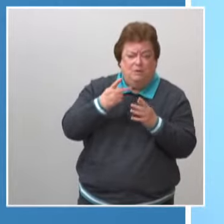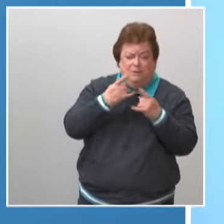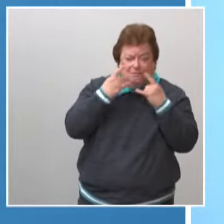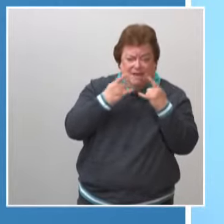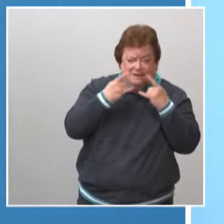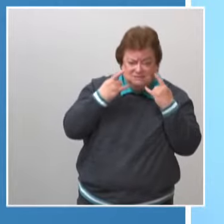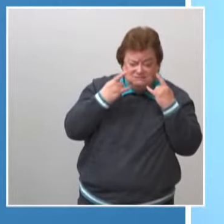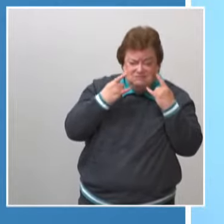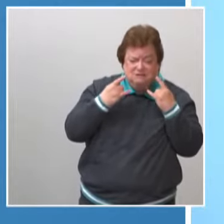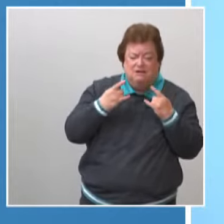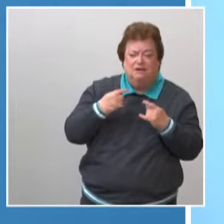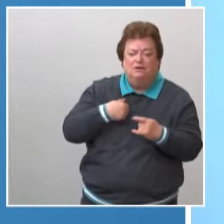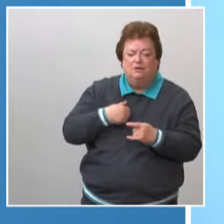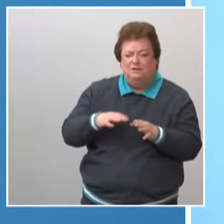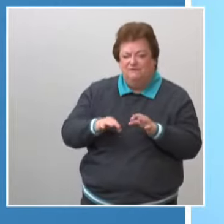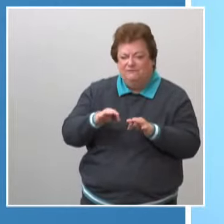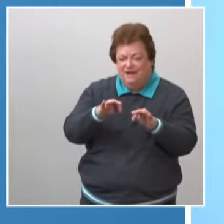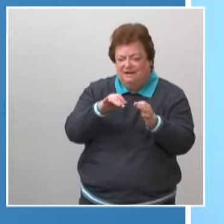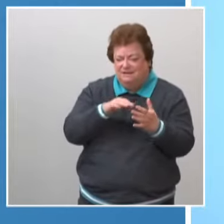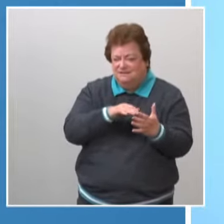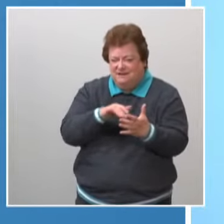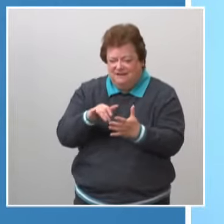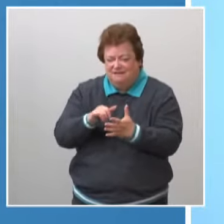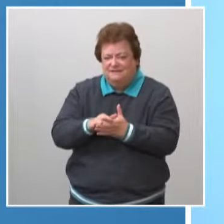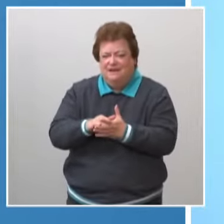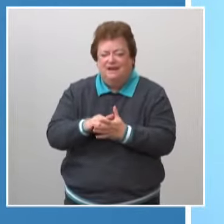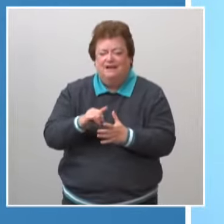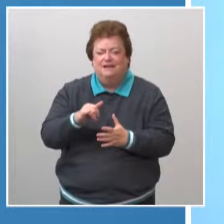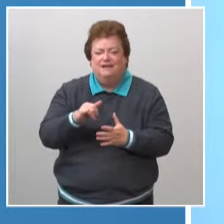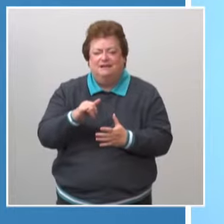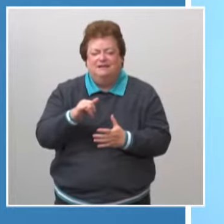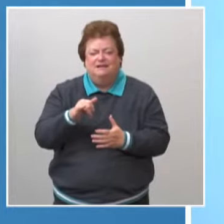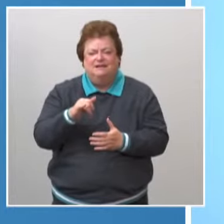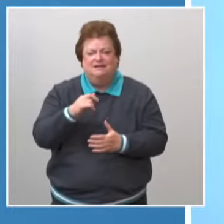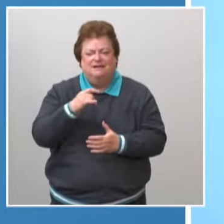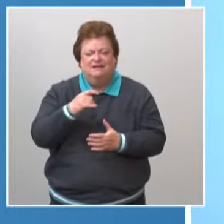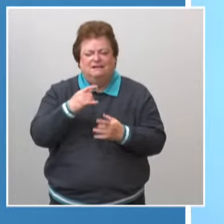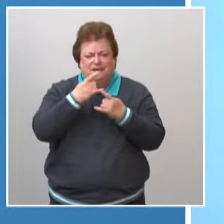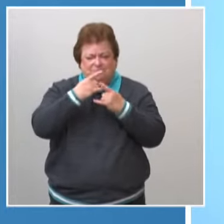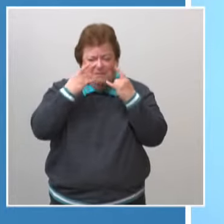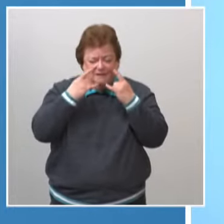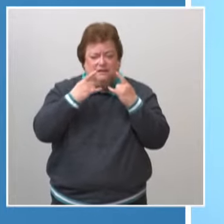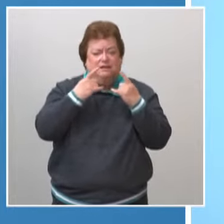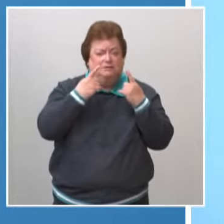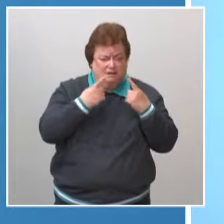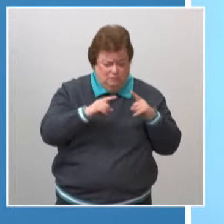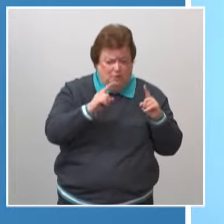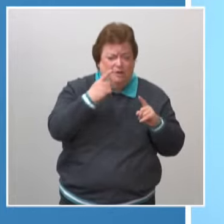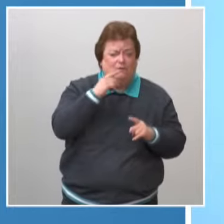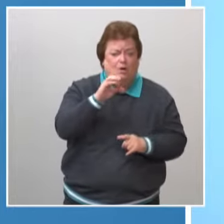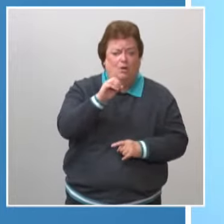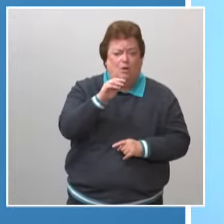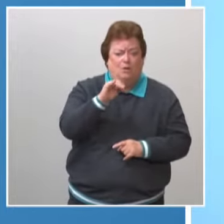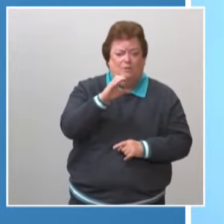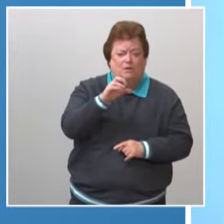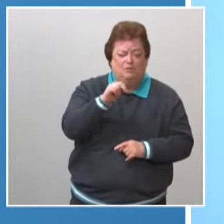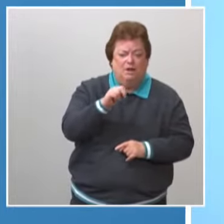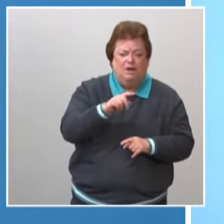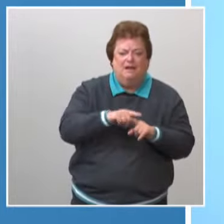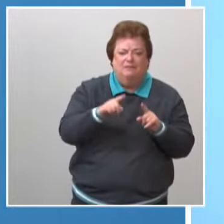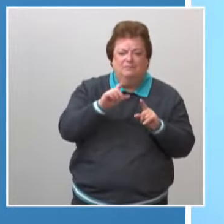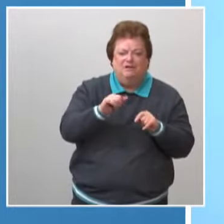Omicron, all the studies that are coming out, just last week some new studies came out. Masking does work for Omicron, but you got to